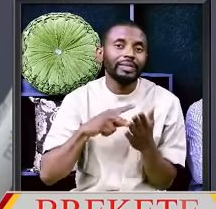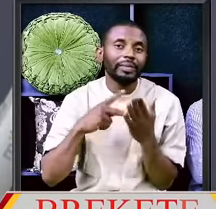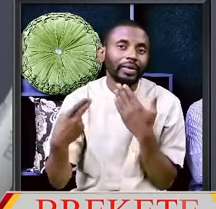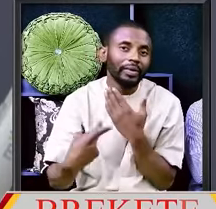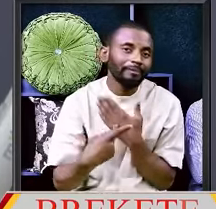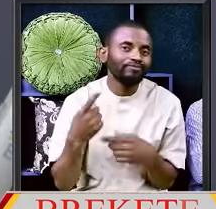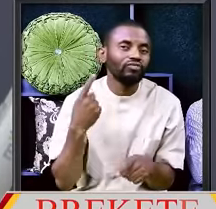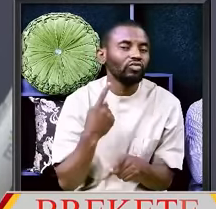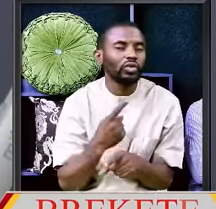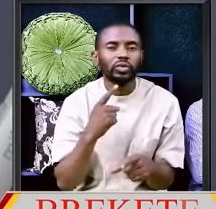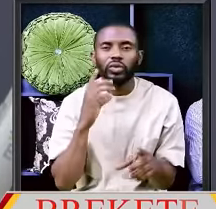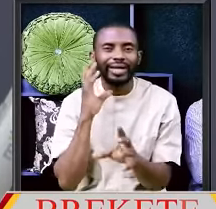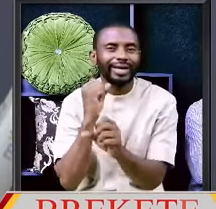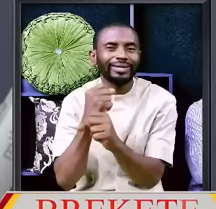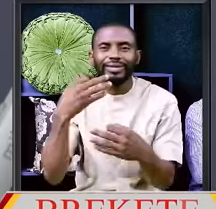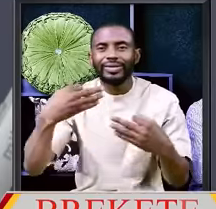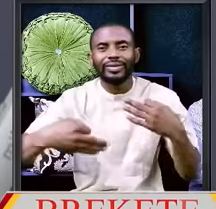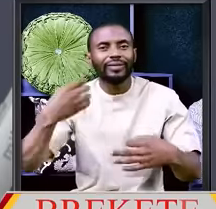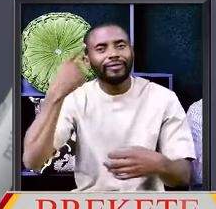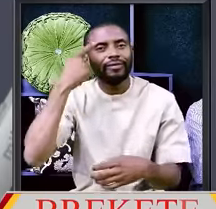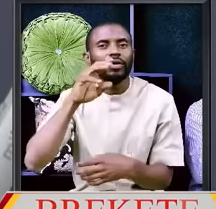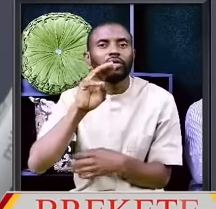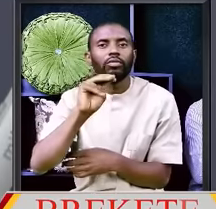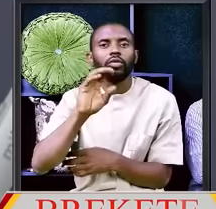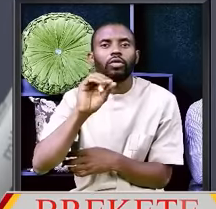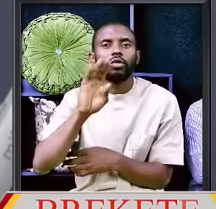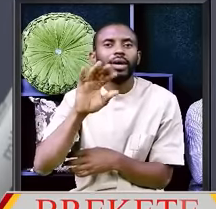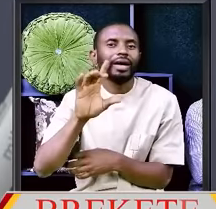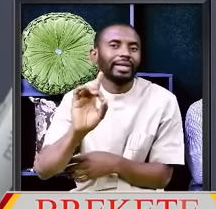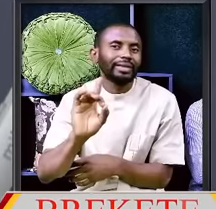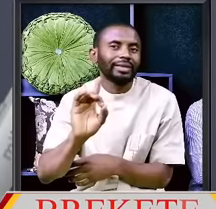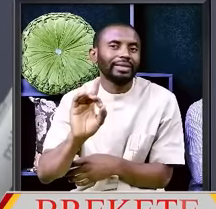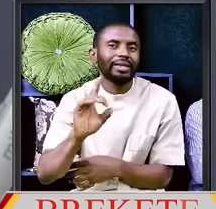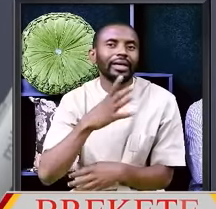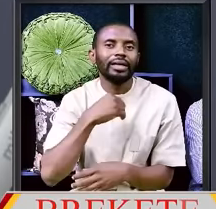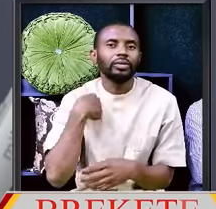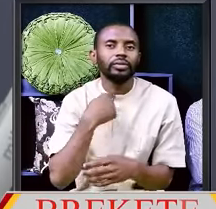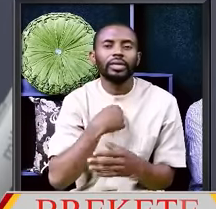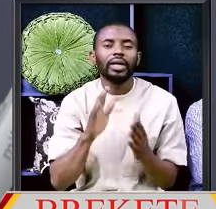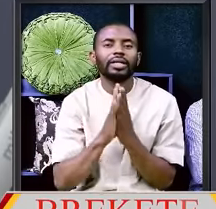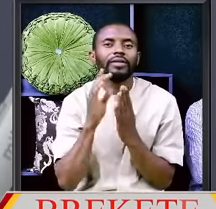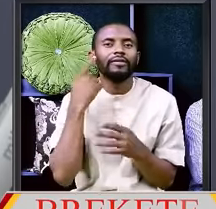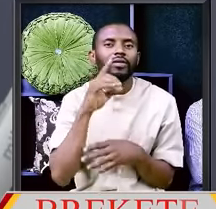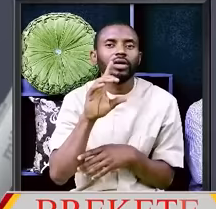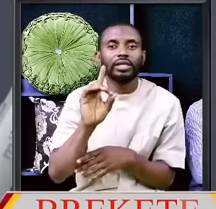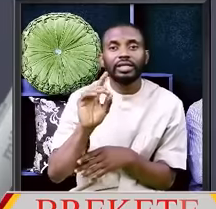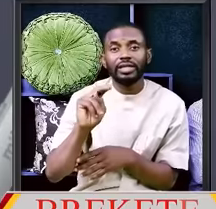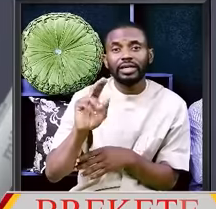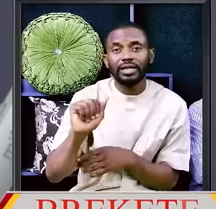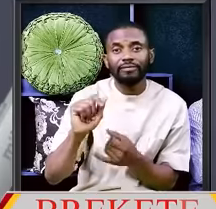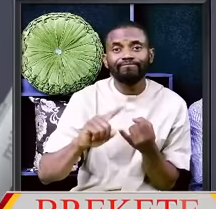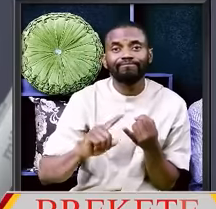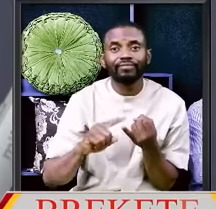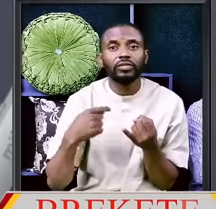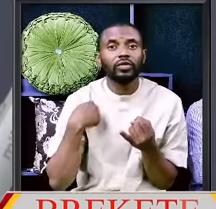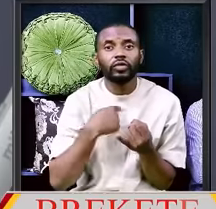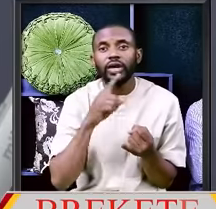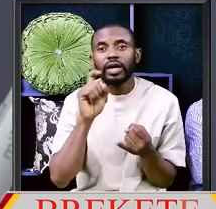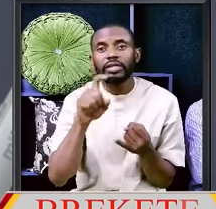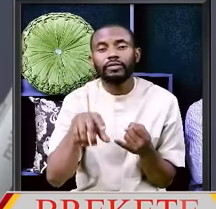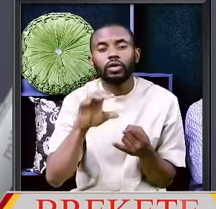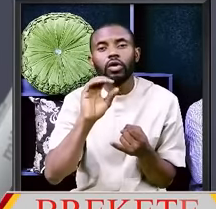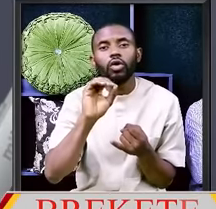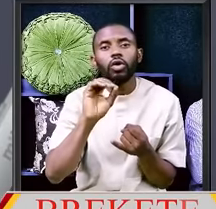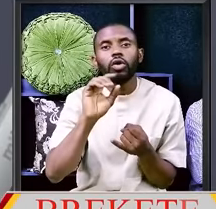is all about getting justice for Mohbad, and we are asking for DNA, we are asking for